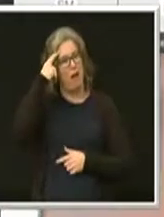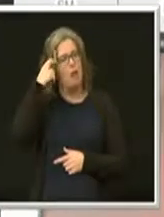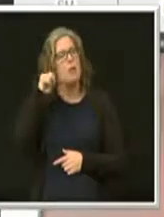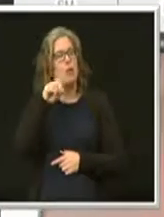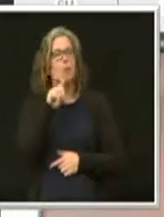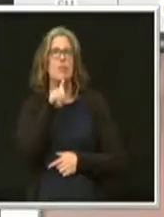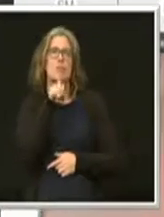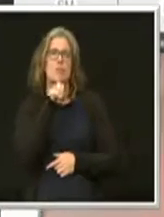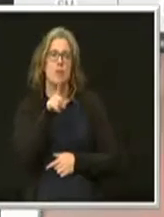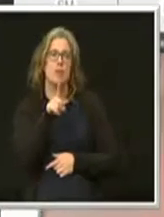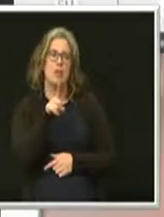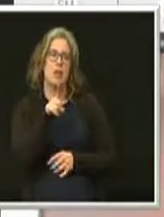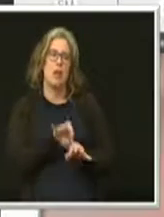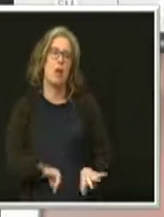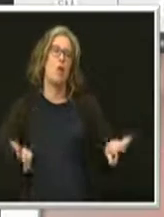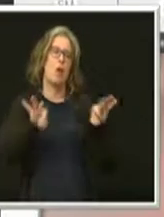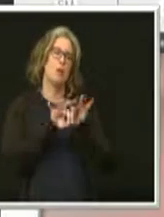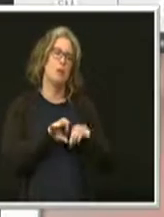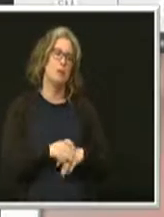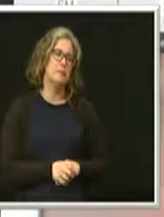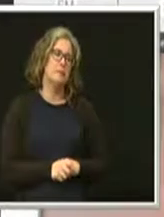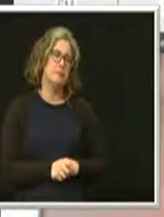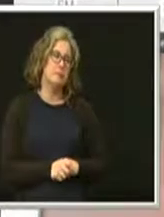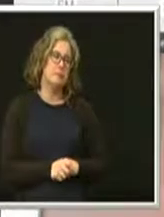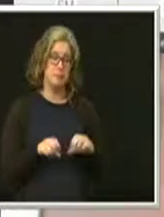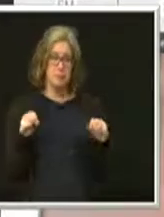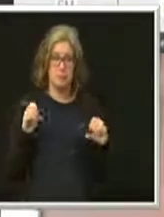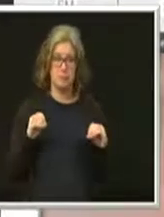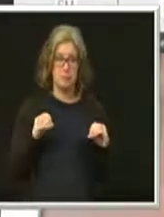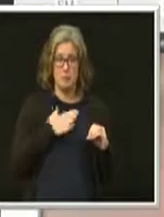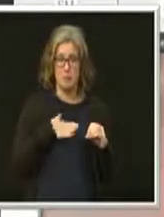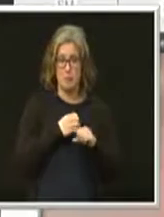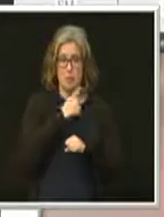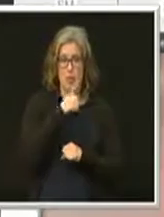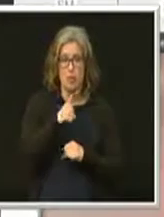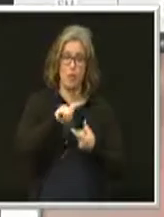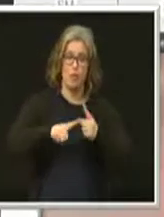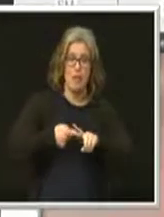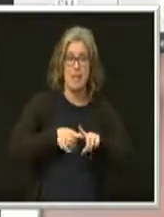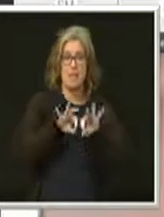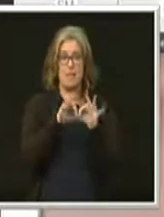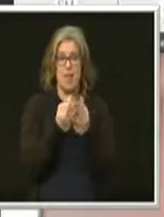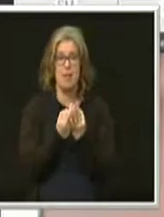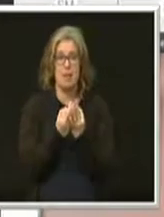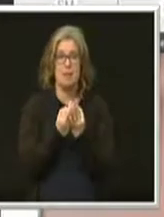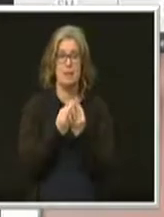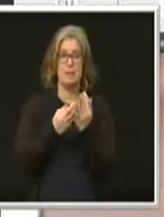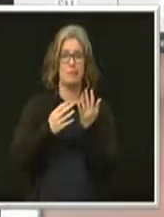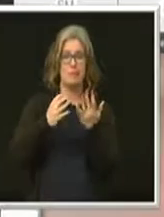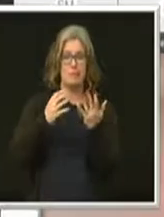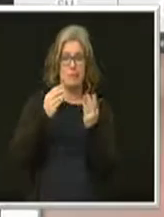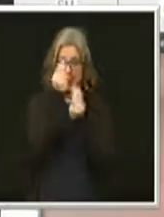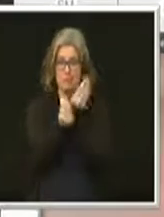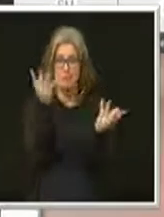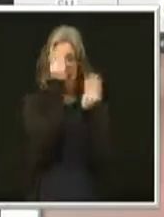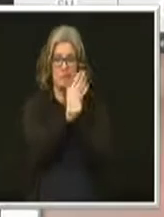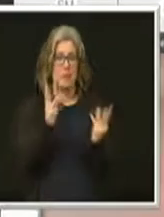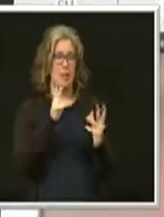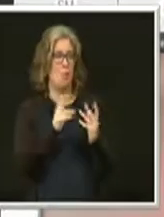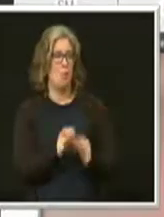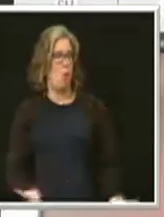it's really, really important. So please make sure your friends, your family, and your social networks know about the importance of